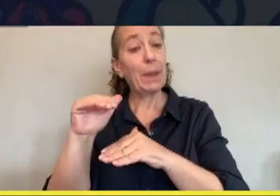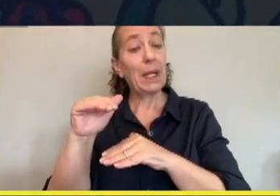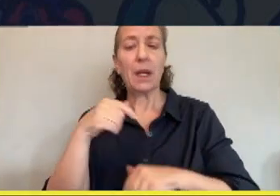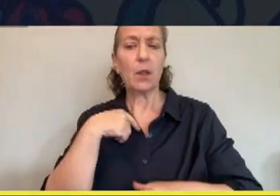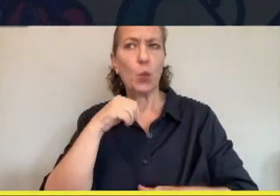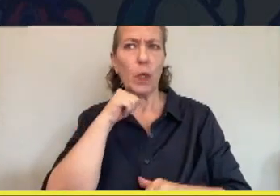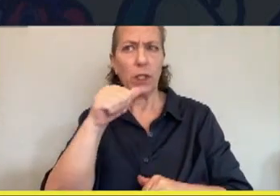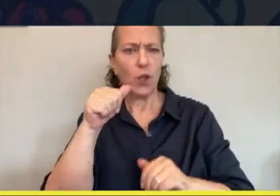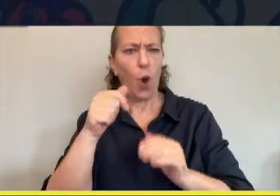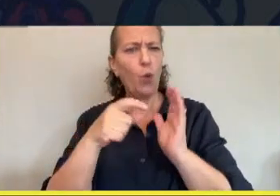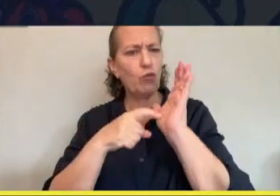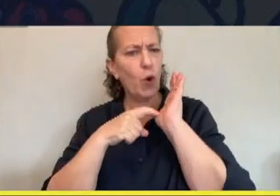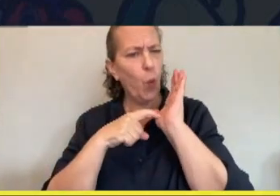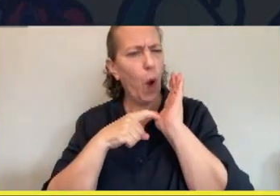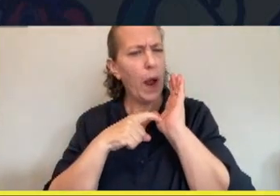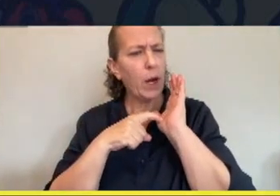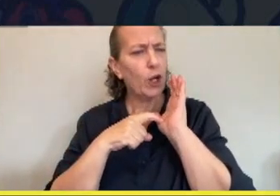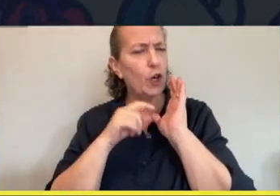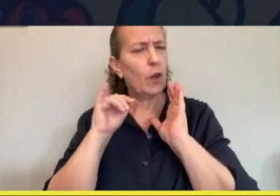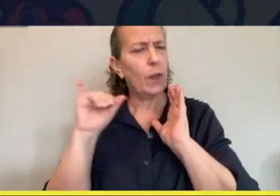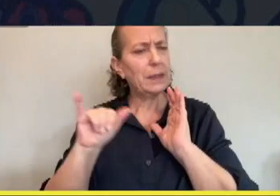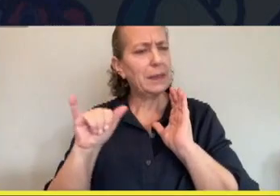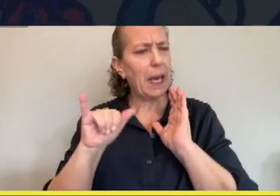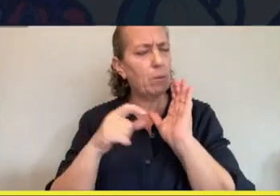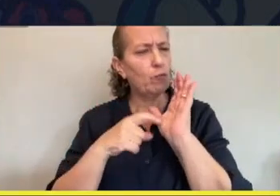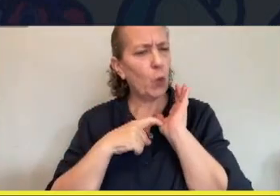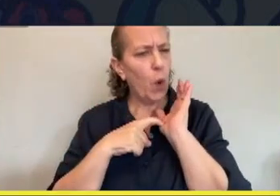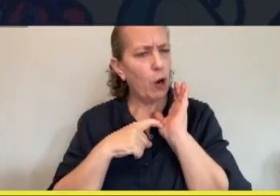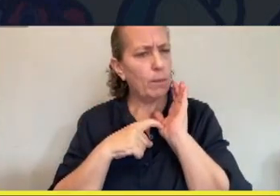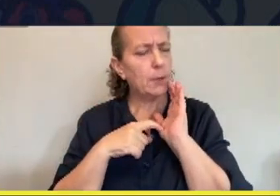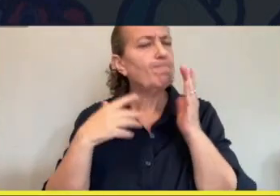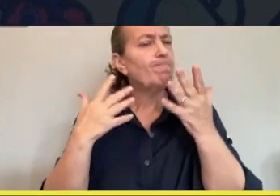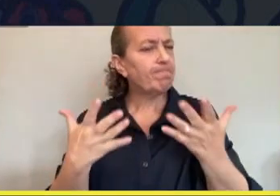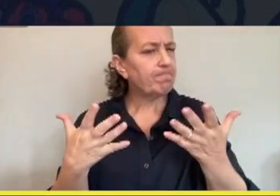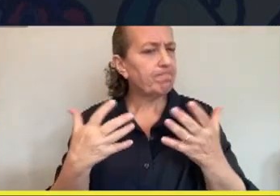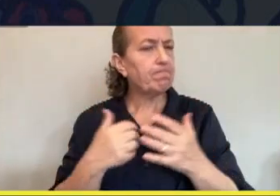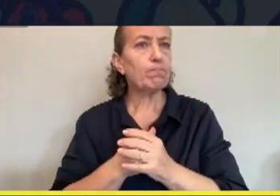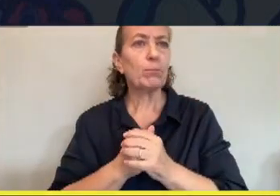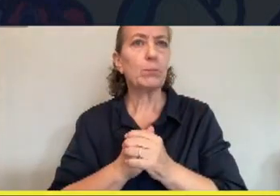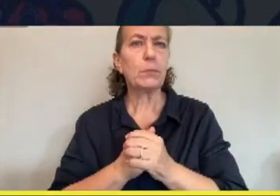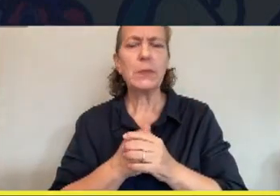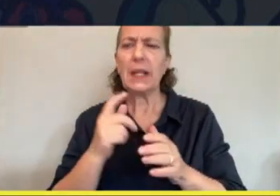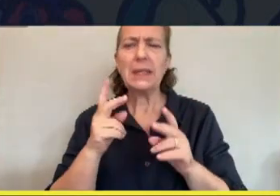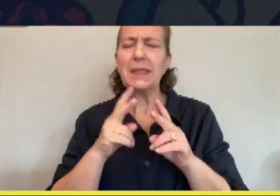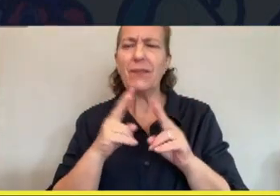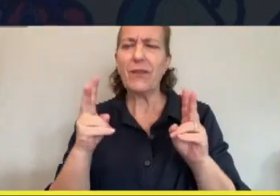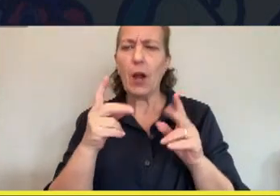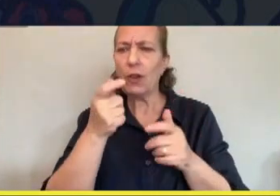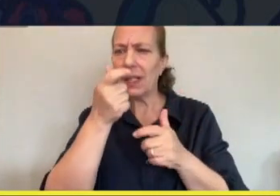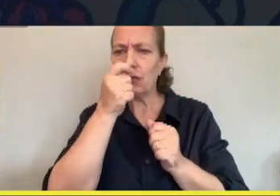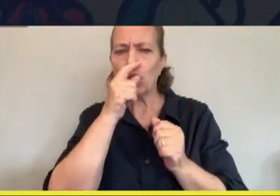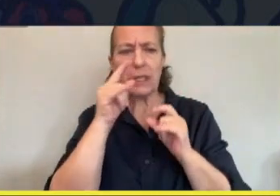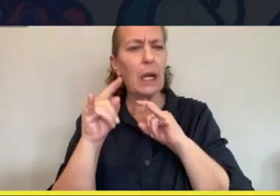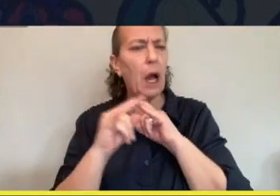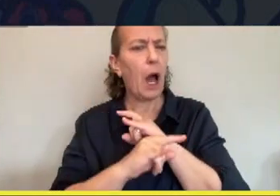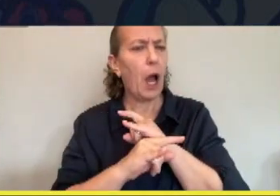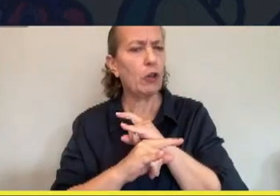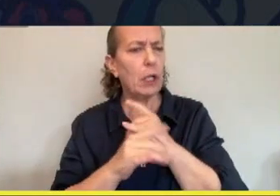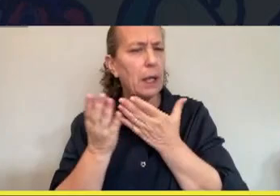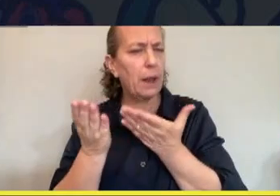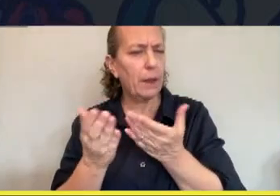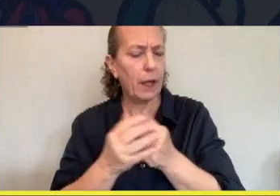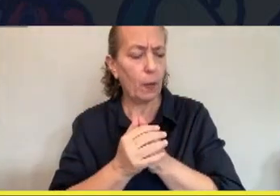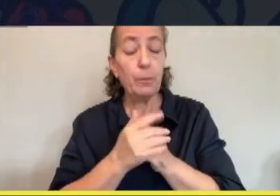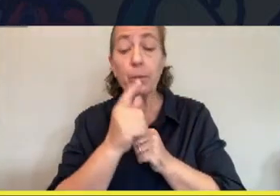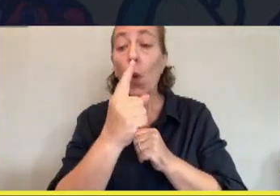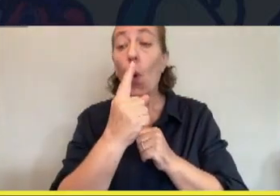we do not impose such a requirement. So very interesting irony there. One way for states